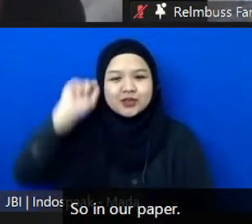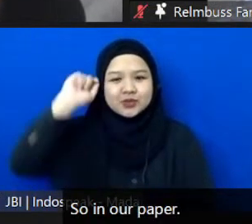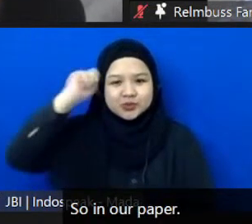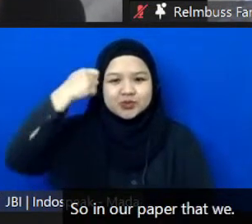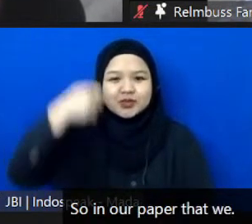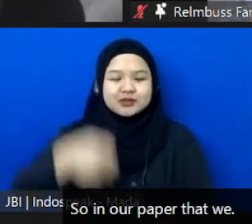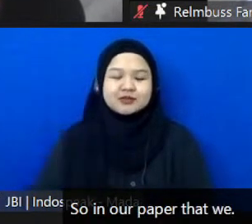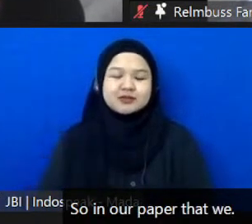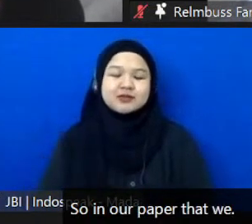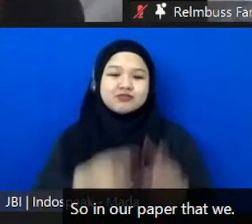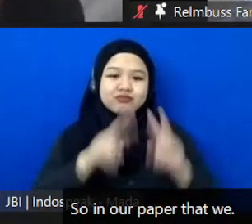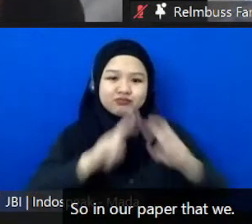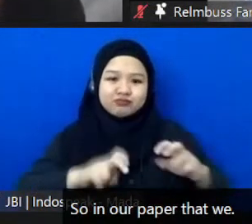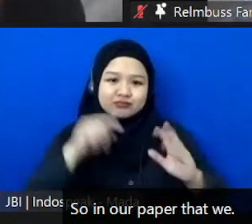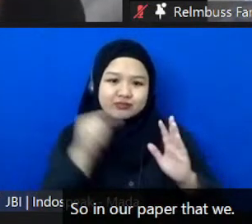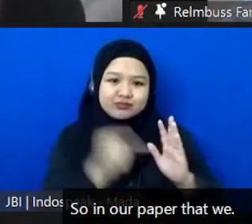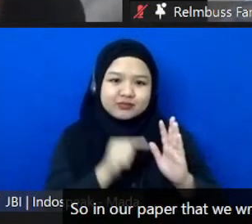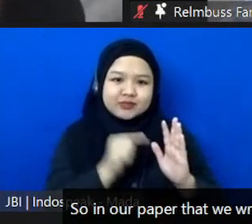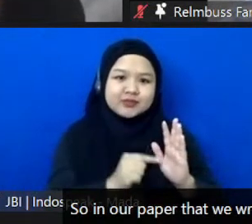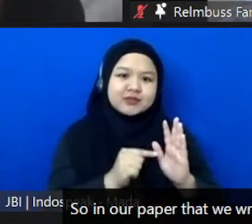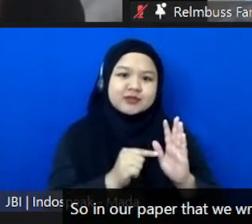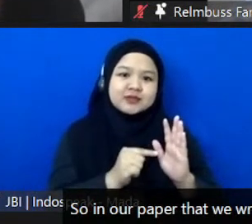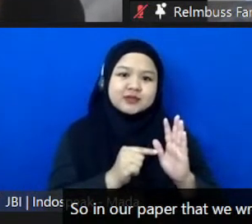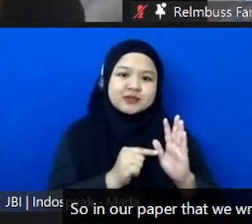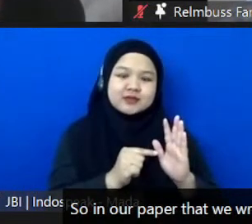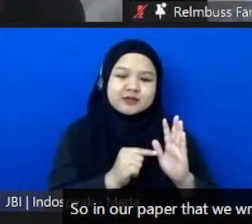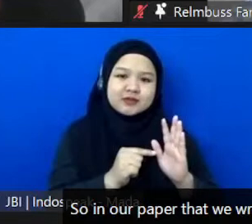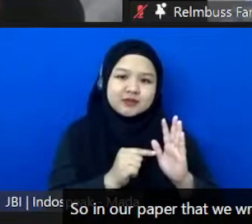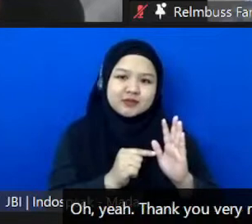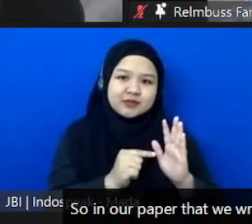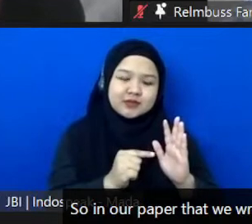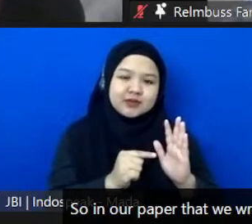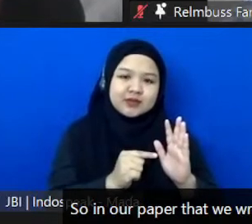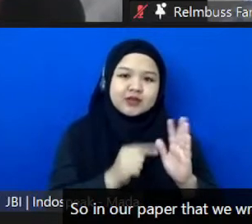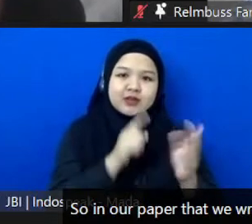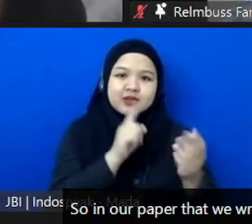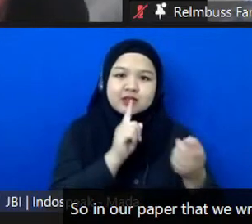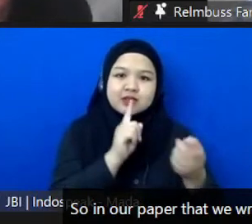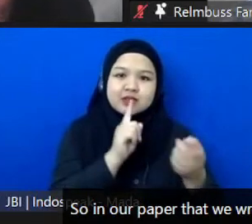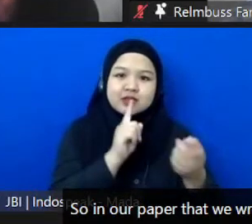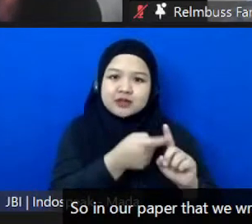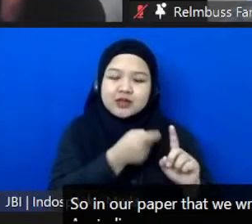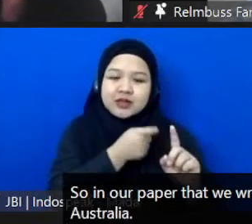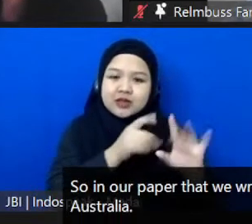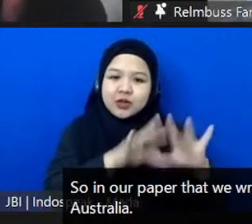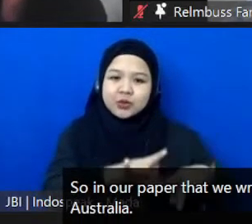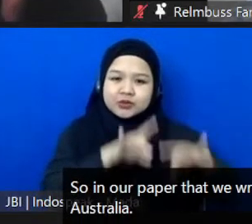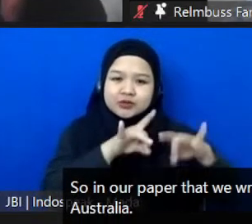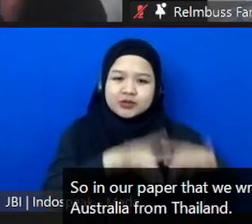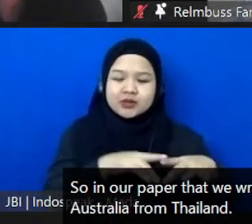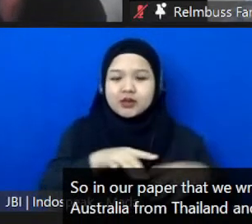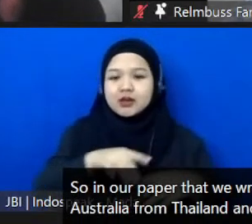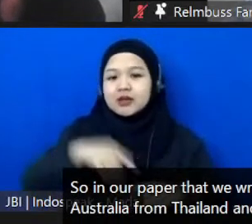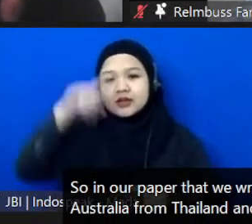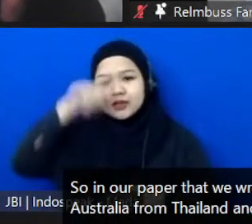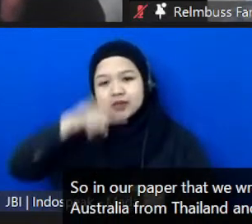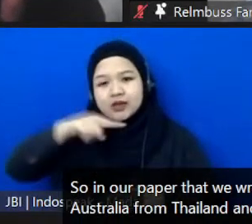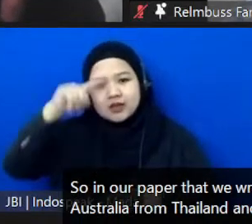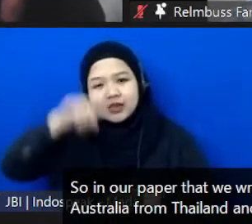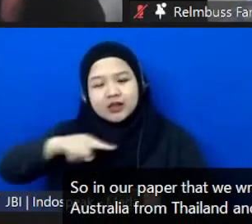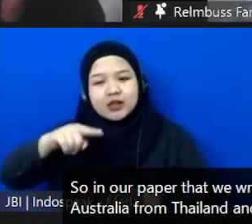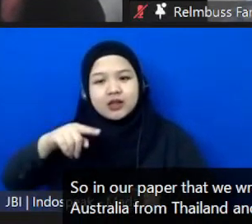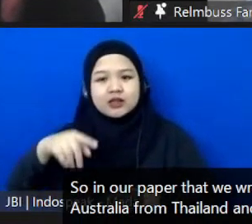we wrote down with our colleagues from Australia, from Thailand, and other